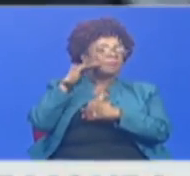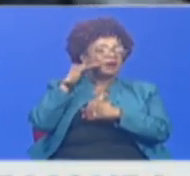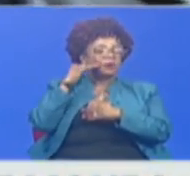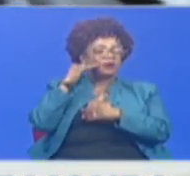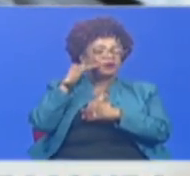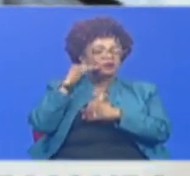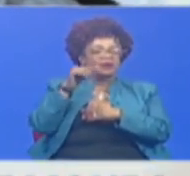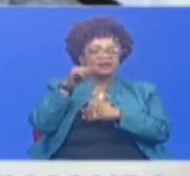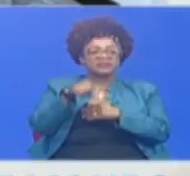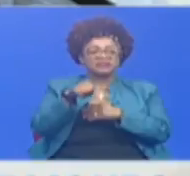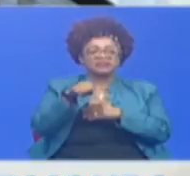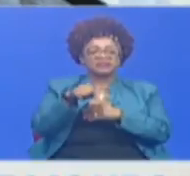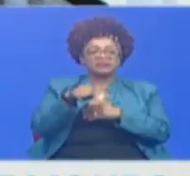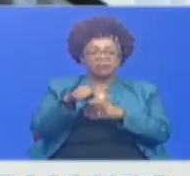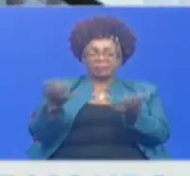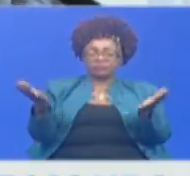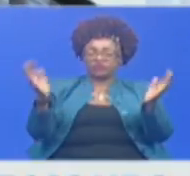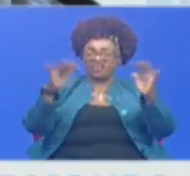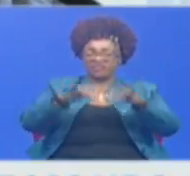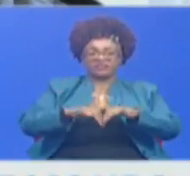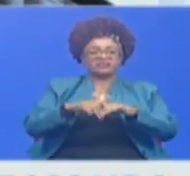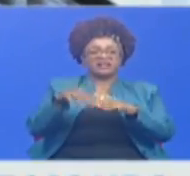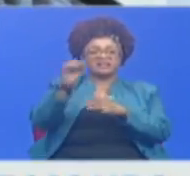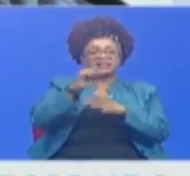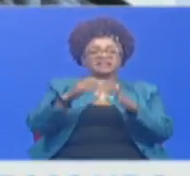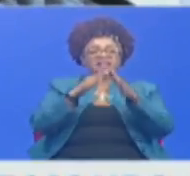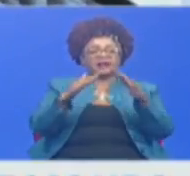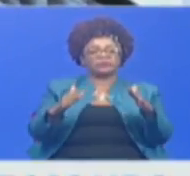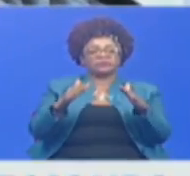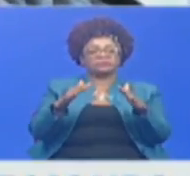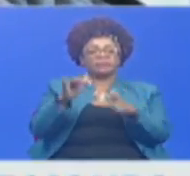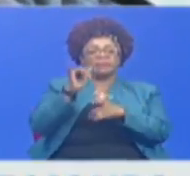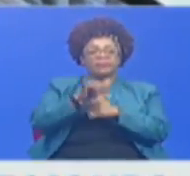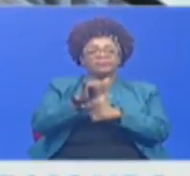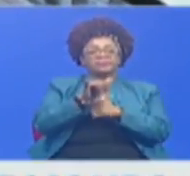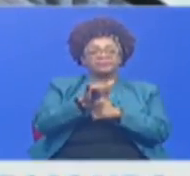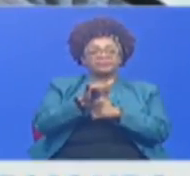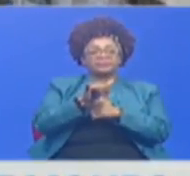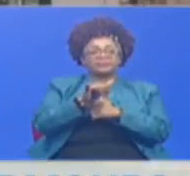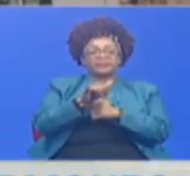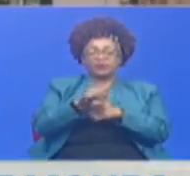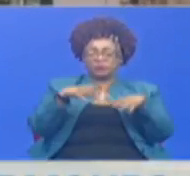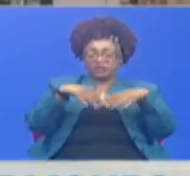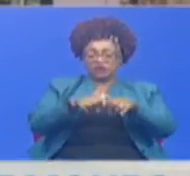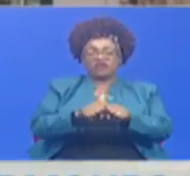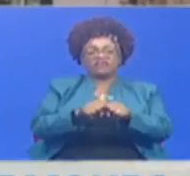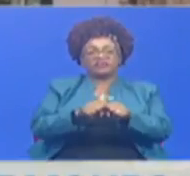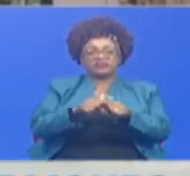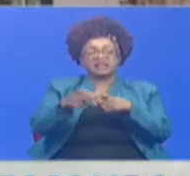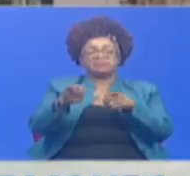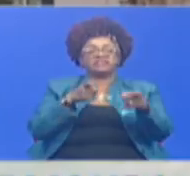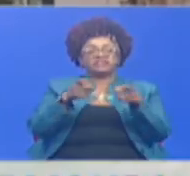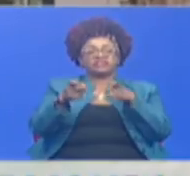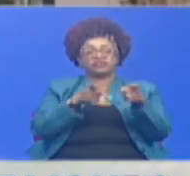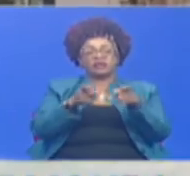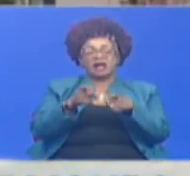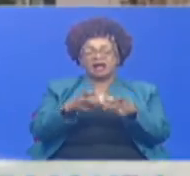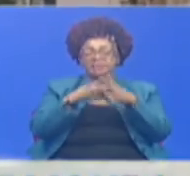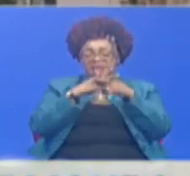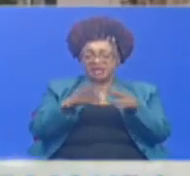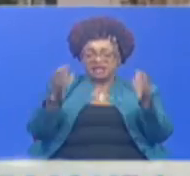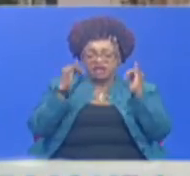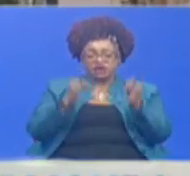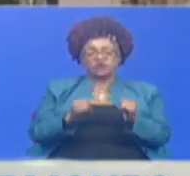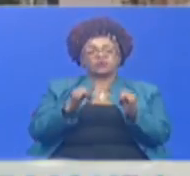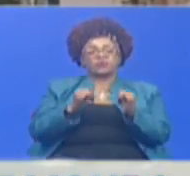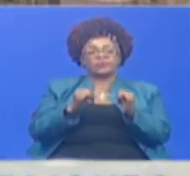ceremony convened at State House marks the end of the process to take over the administration of the capital and the beginning of a new order at the County